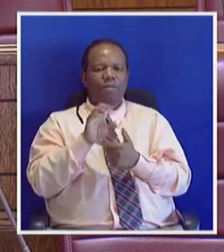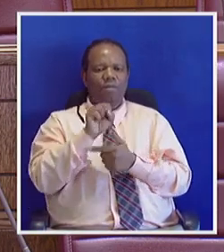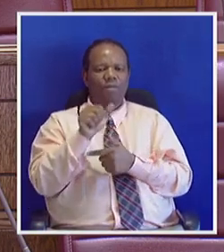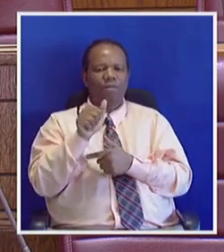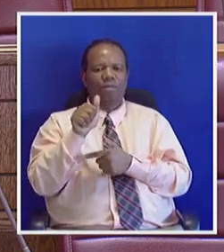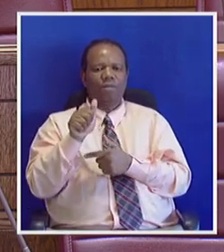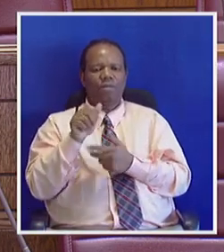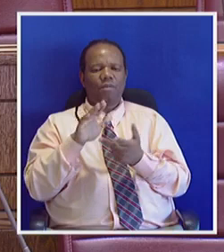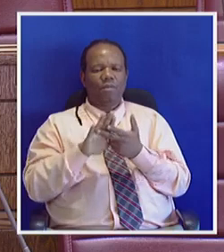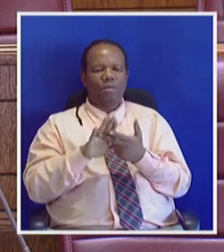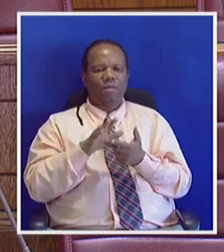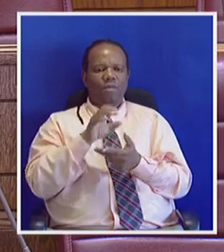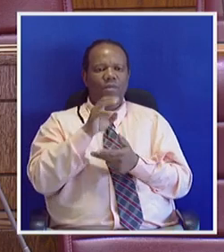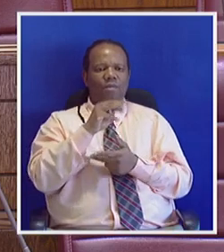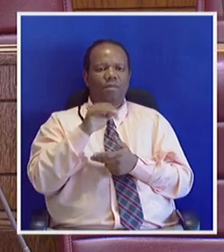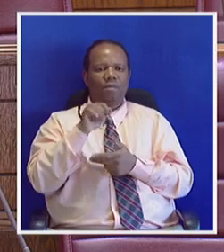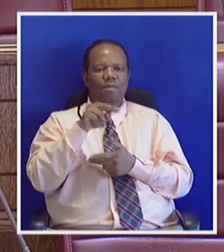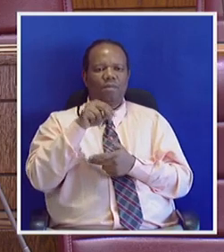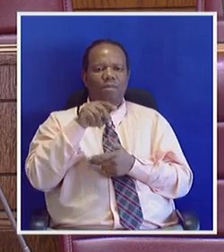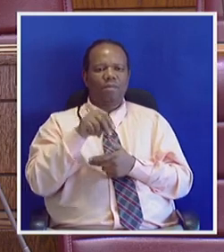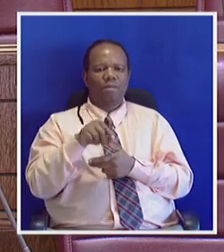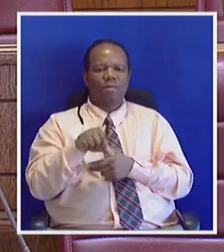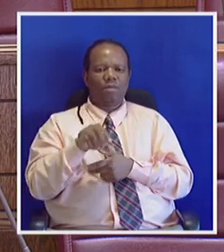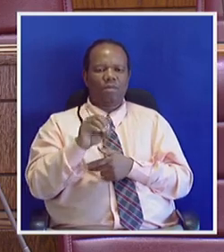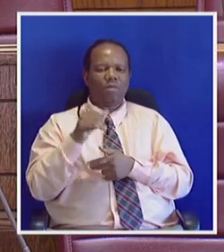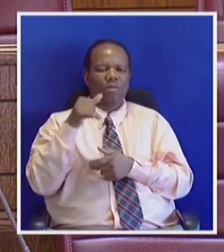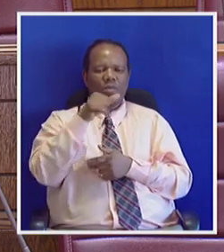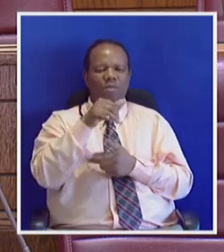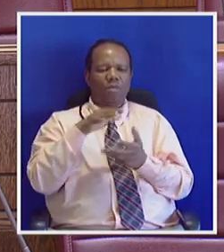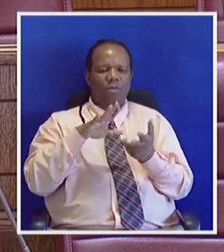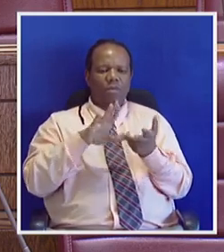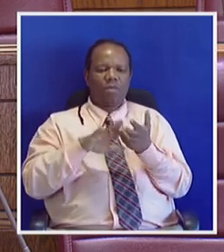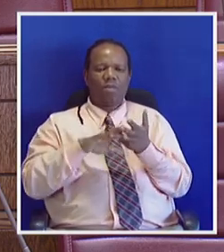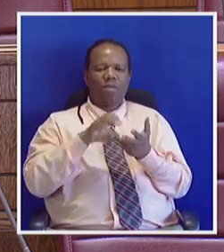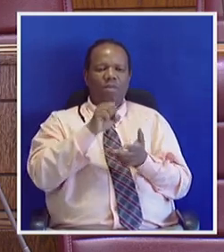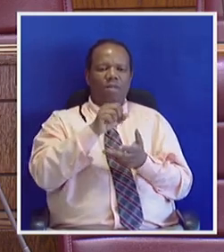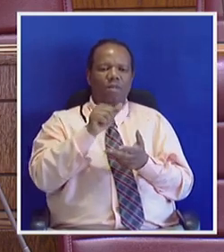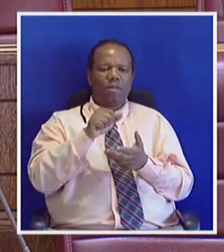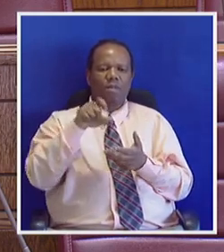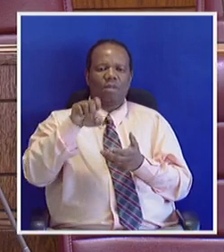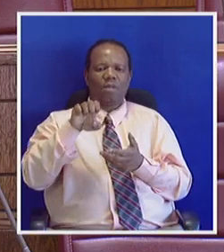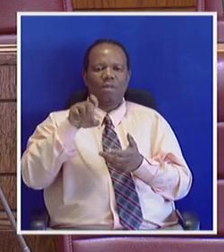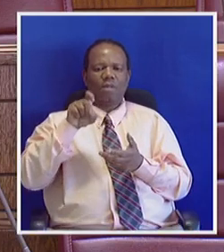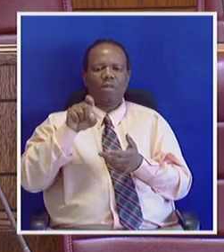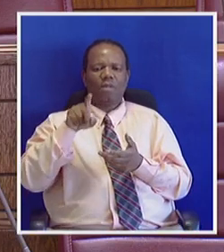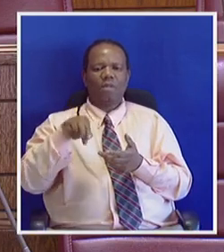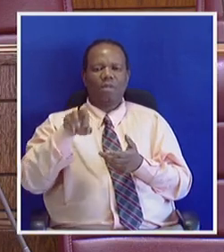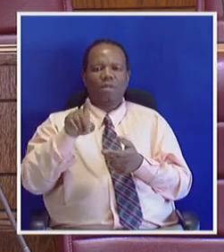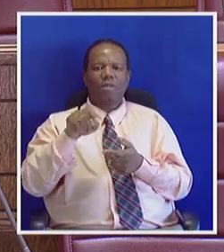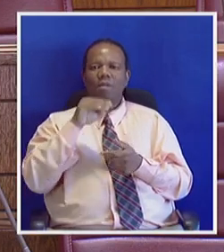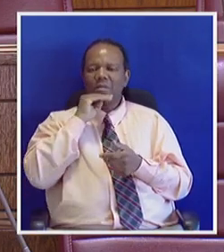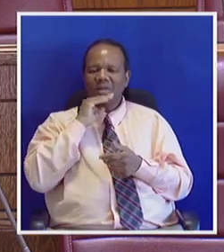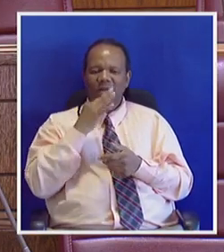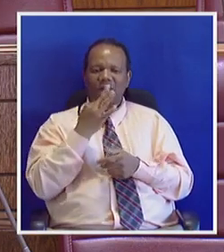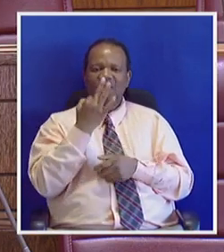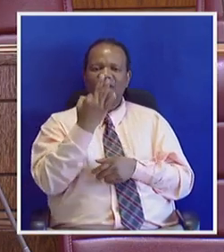SA Express, whereby the taxpayers of this country have to pay for three boards for